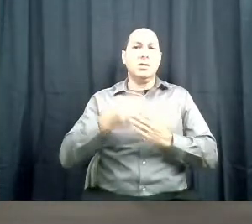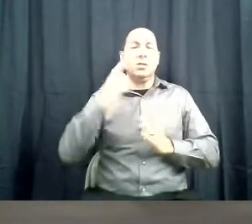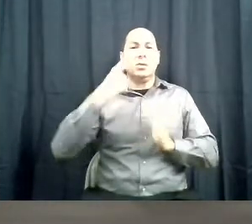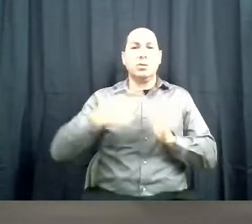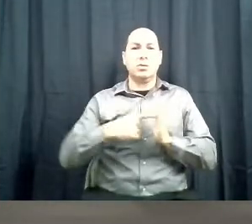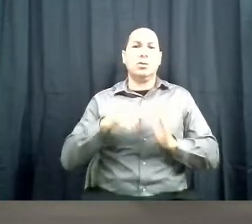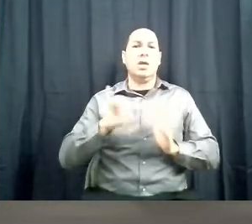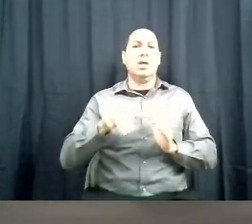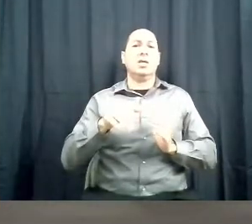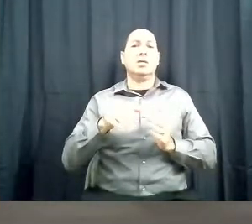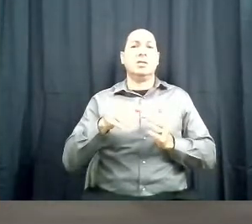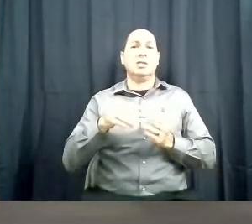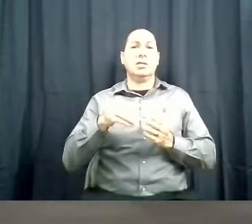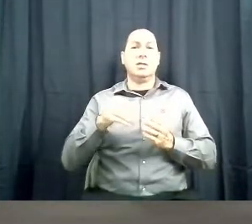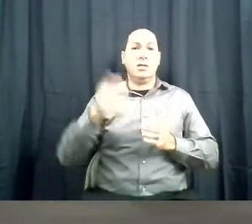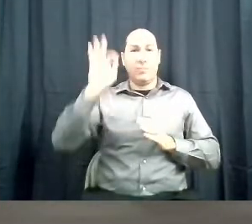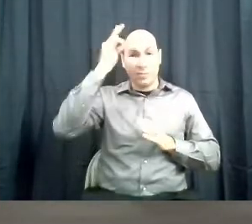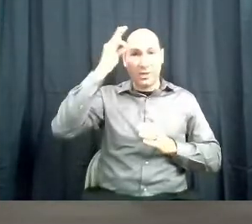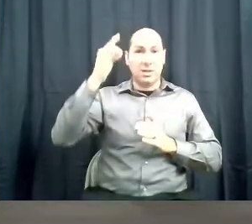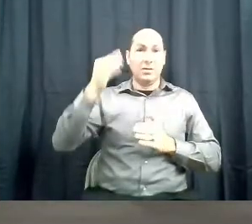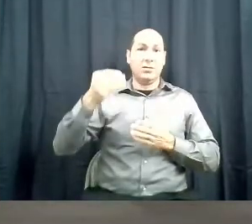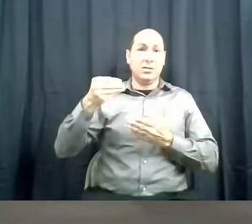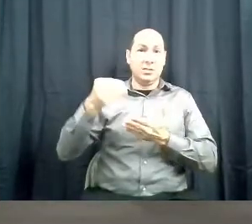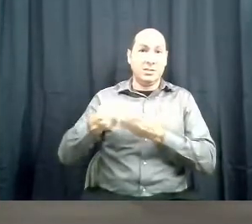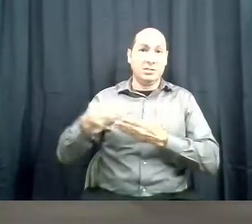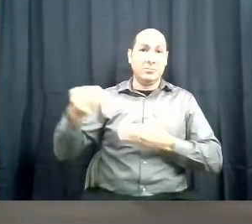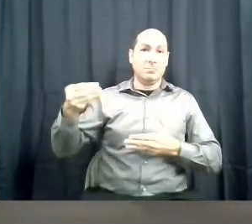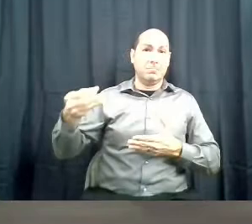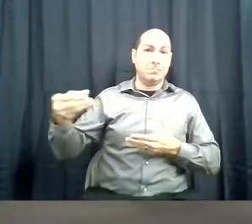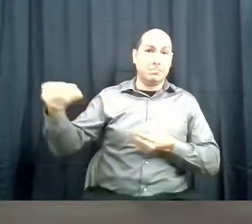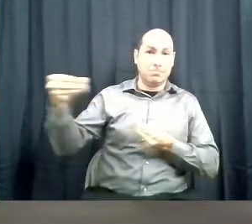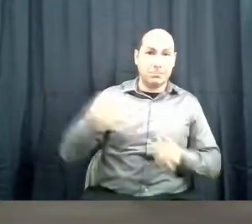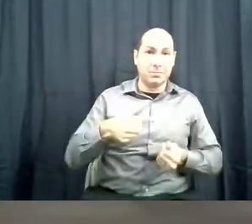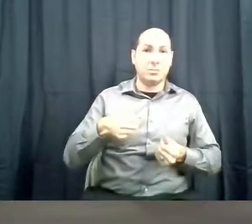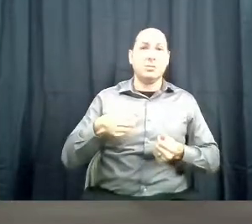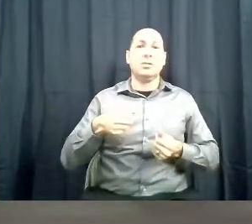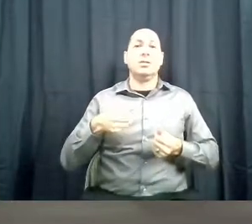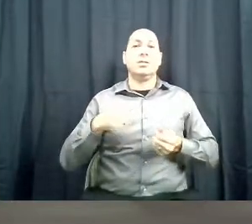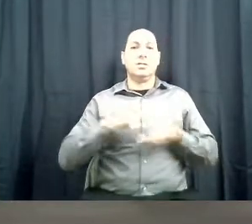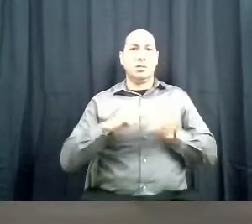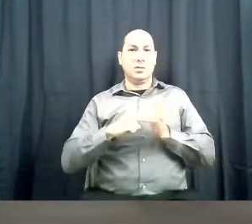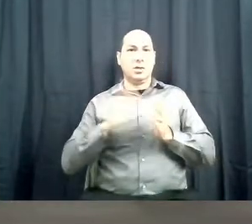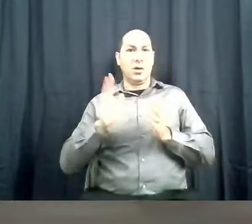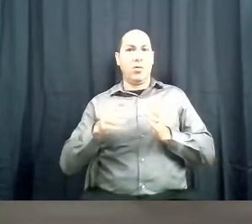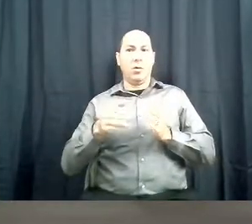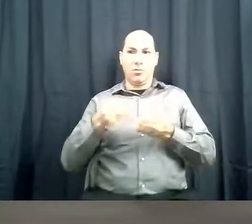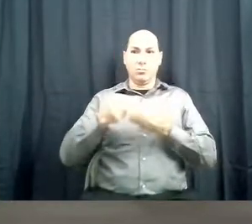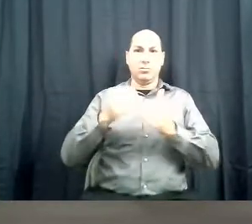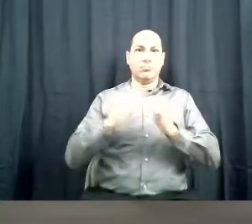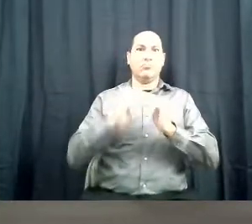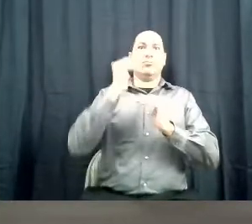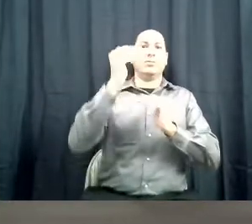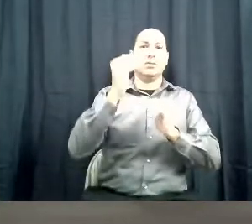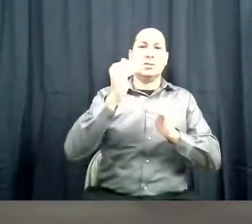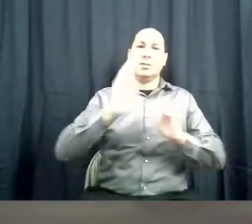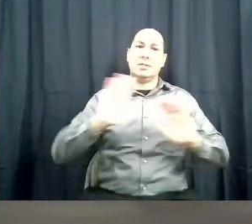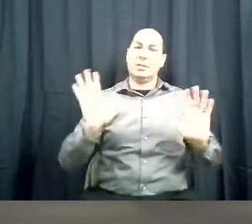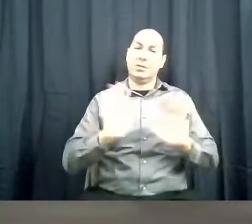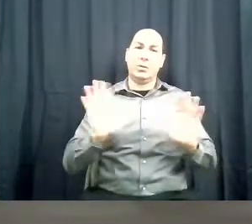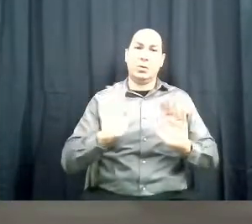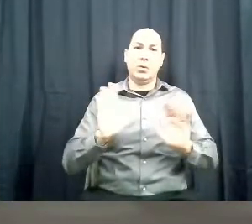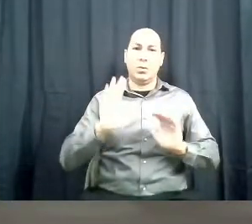federal revenues doesn't necessarily mean that it changes your surplus, because federal revenues cannot be used to fund debt.